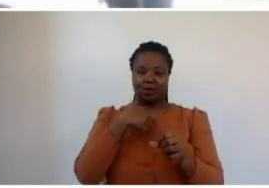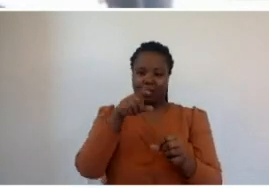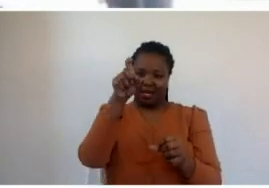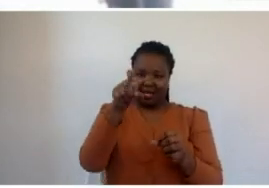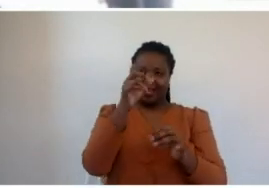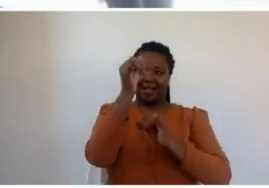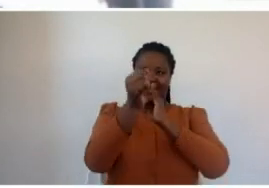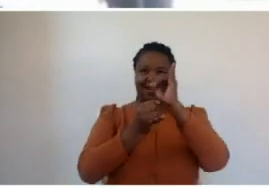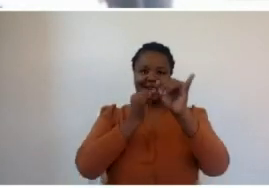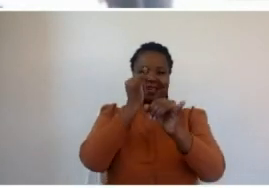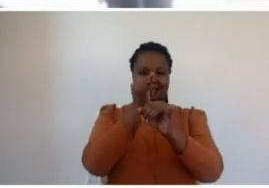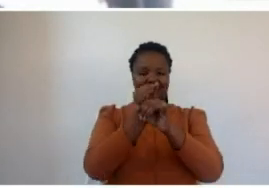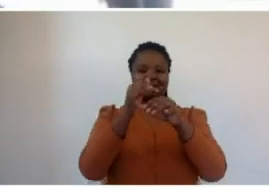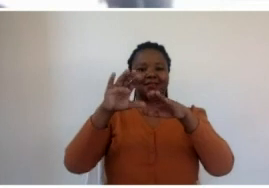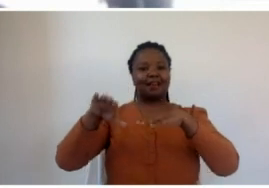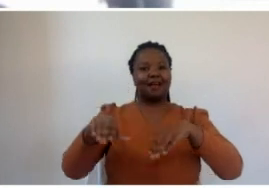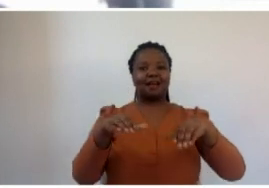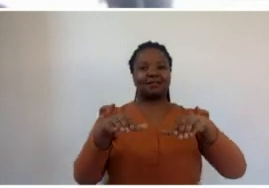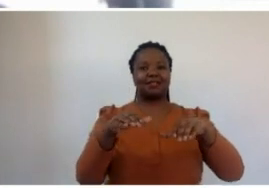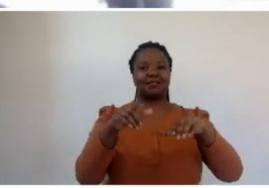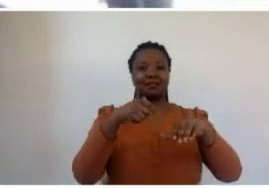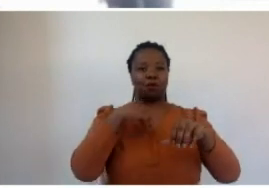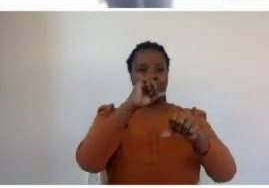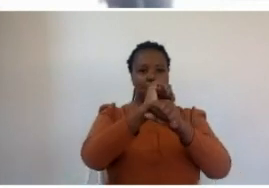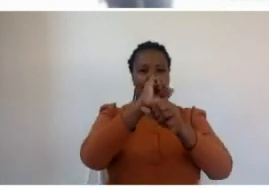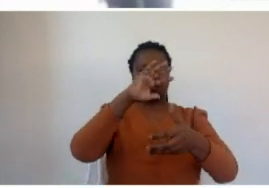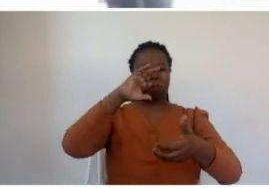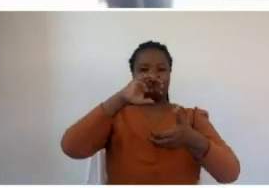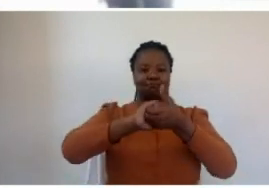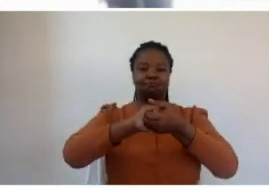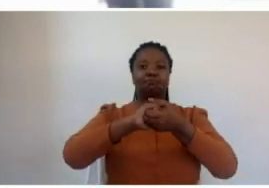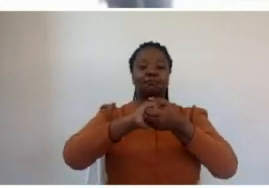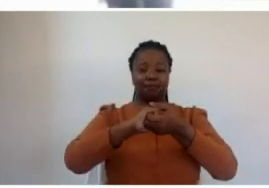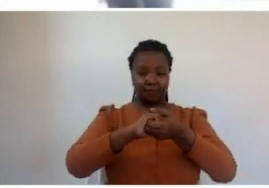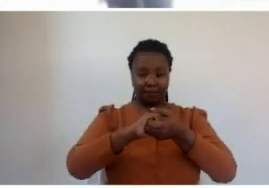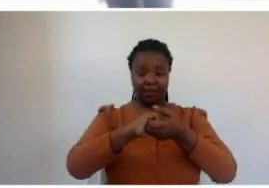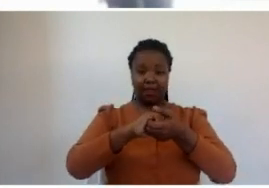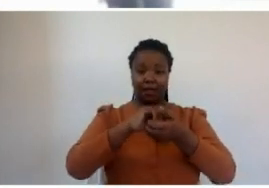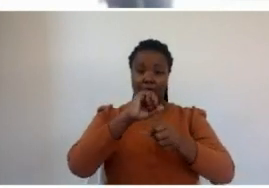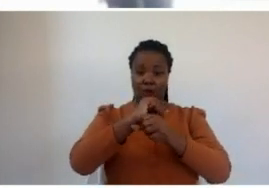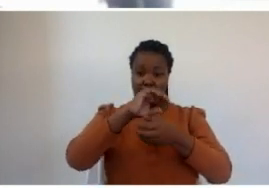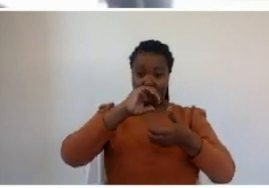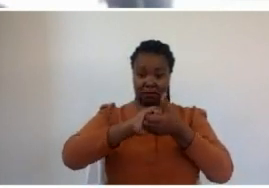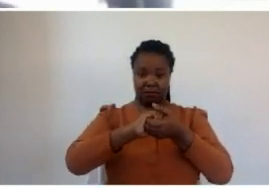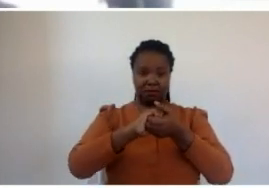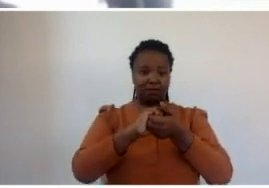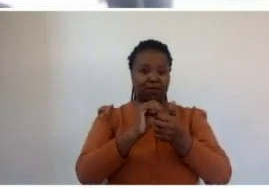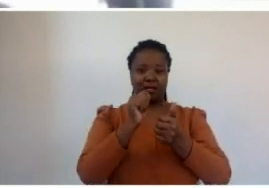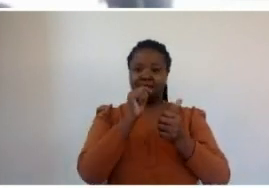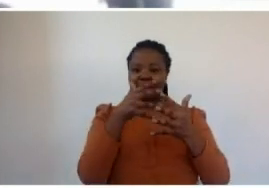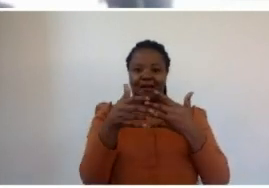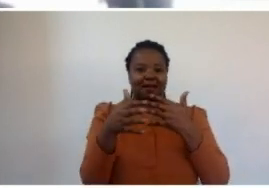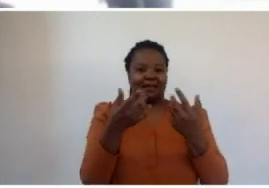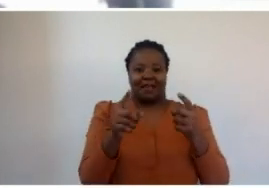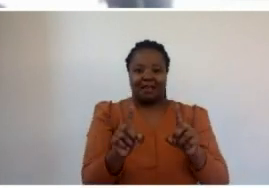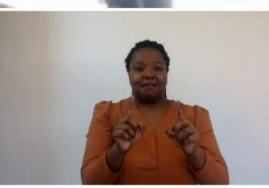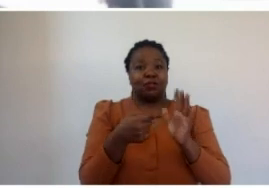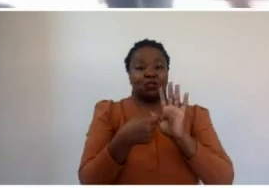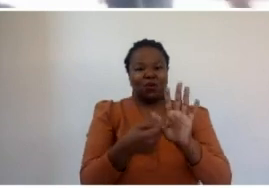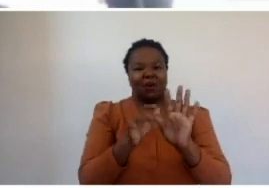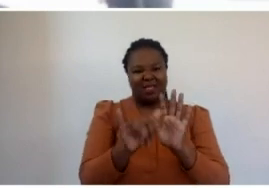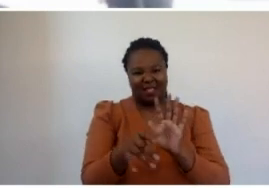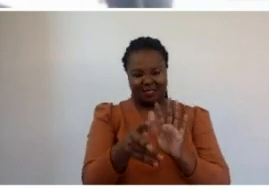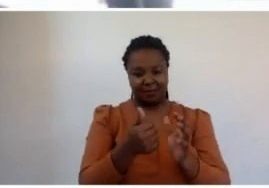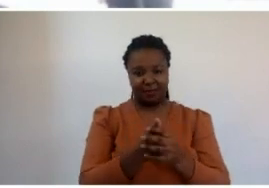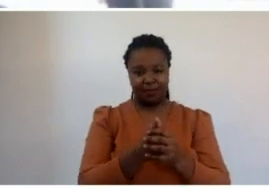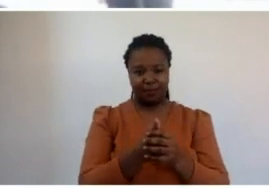and global responsibility sharing in a way that almost no other event could possibly have demonstrated. And so I have some,